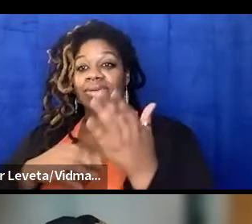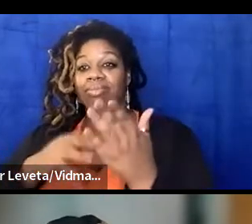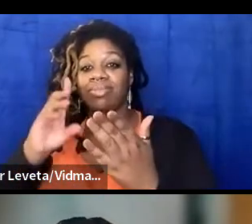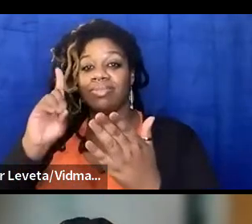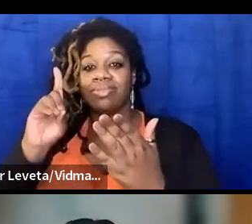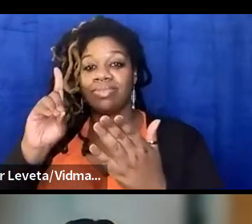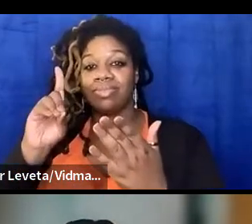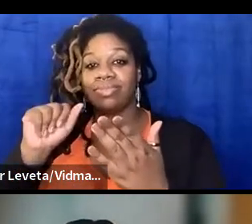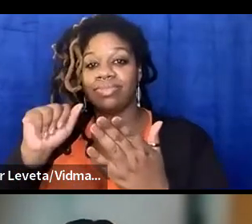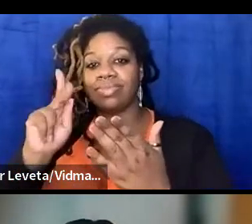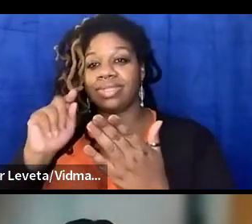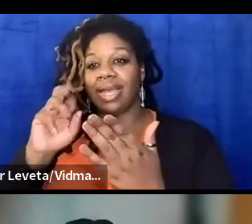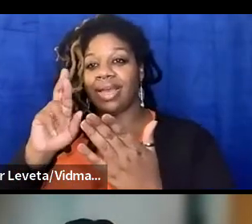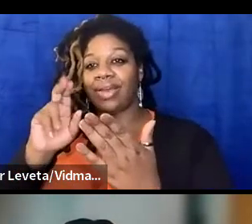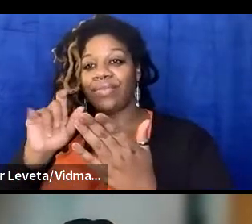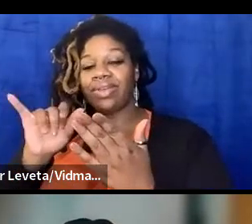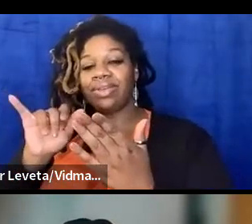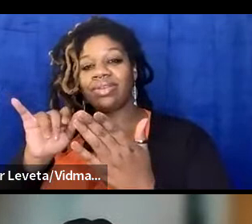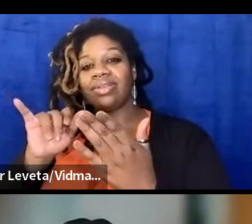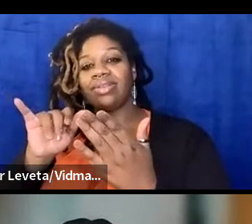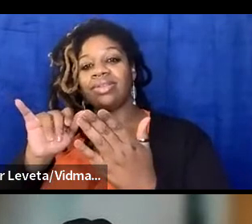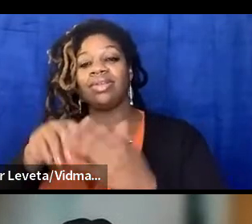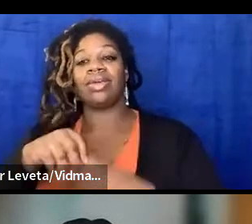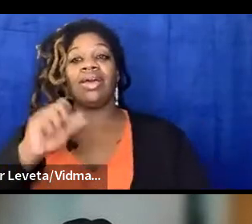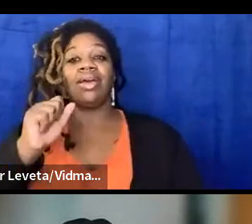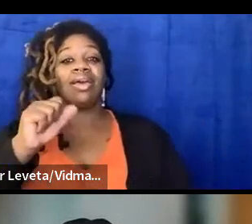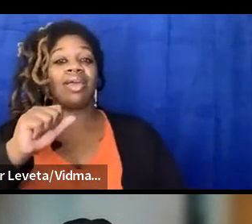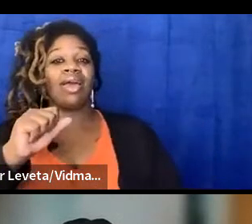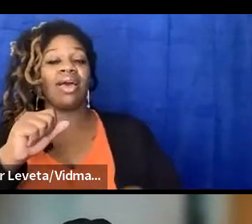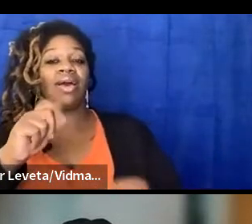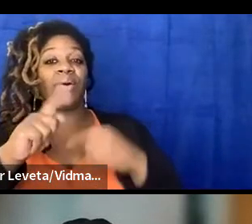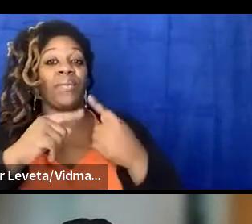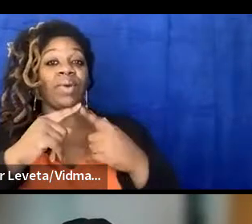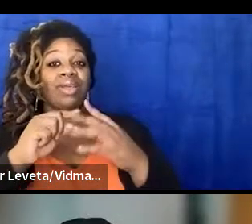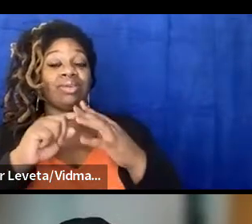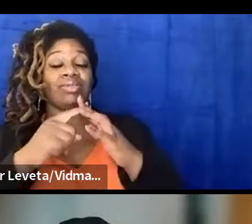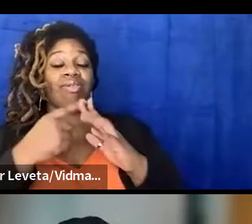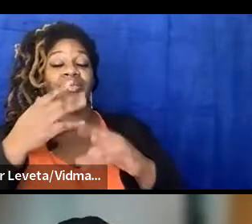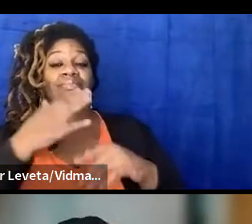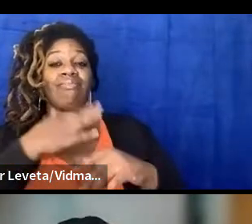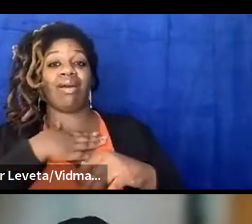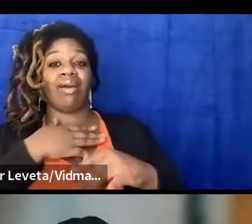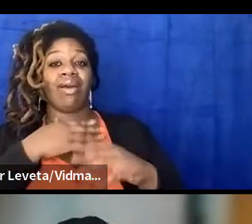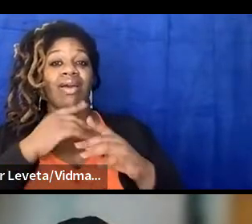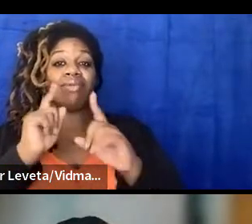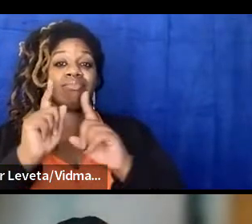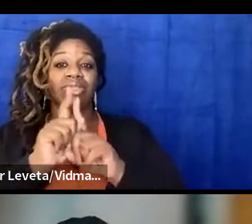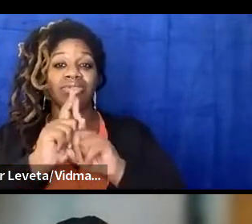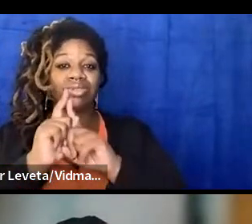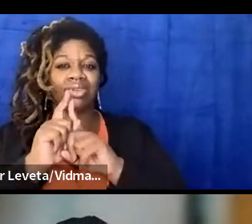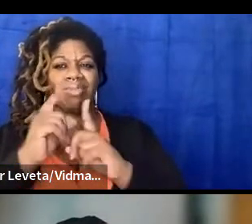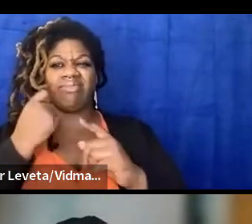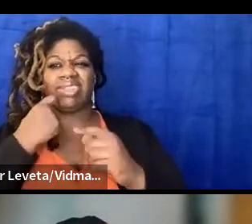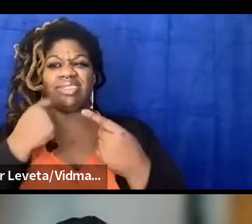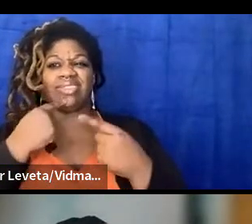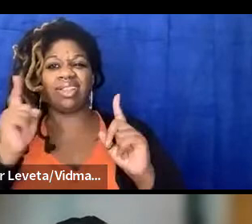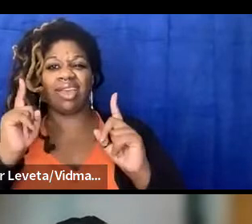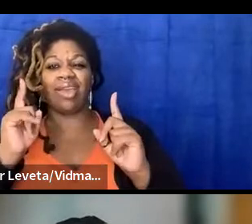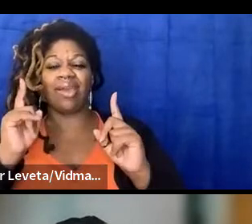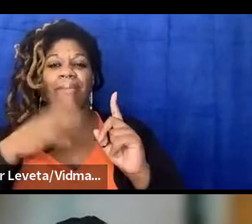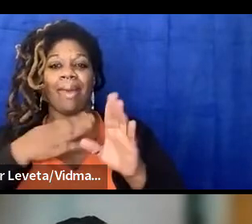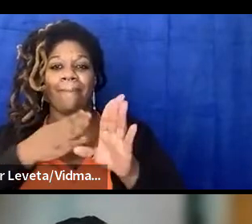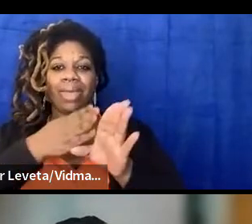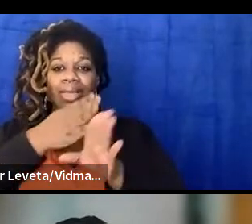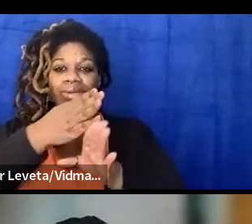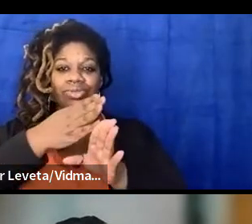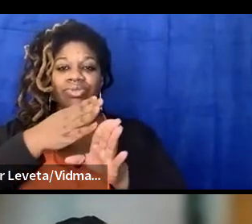my internship at the DOE, I had just declared my major in environmental science because I was and didn't really have any